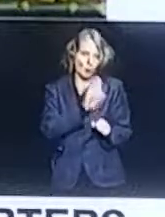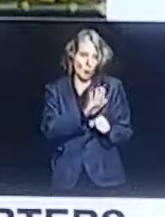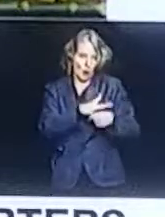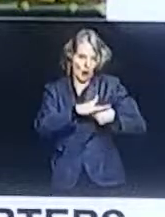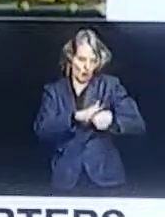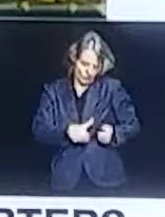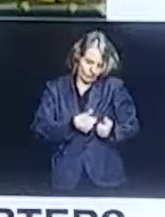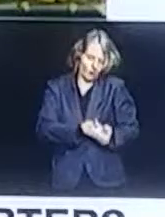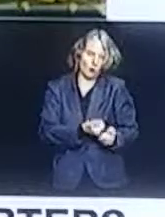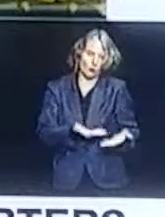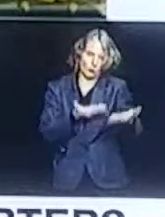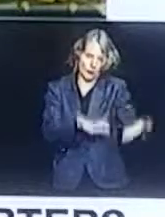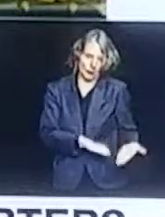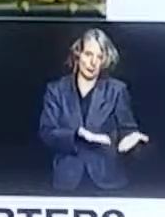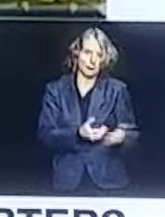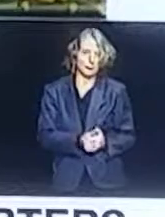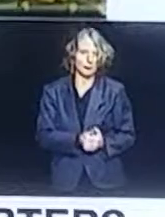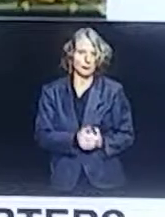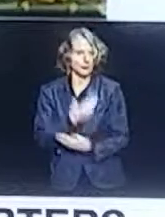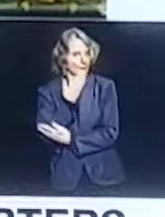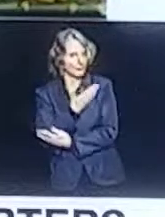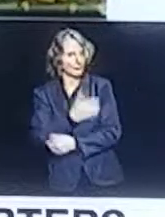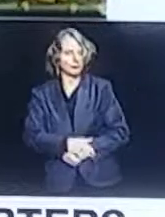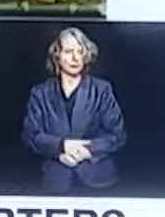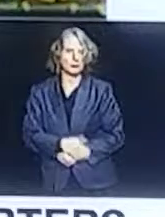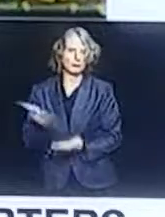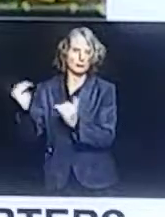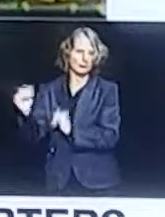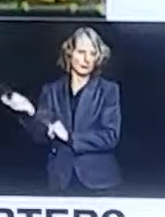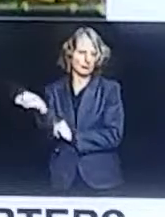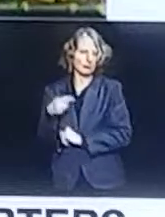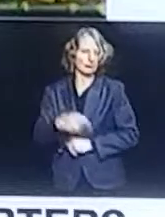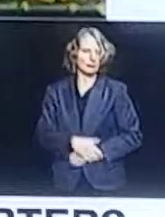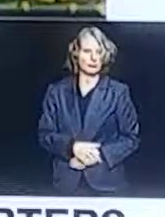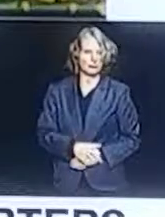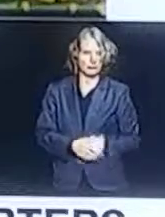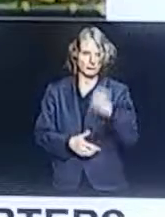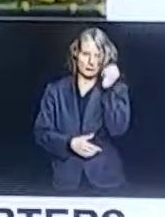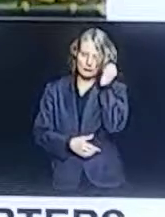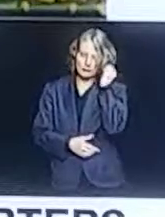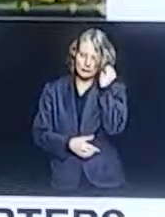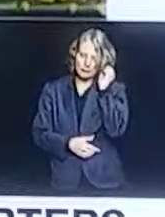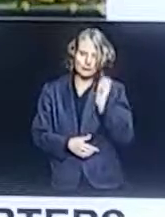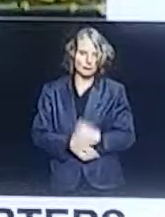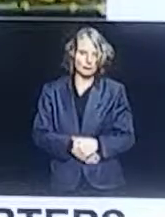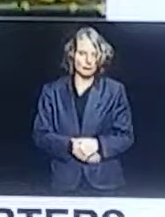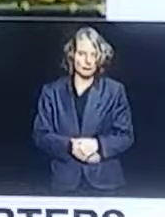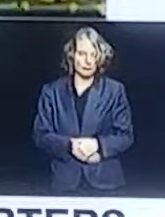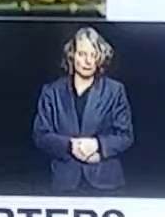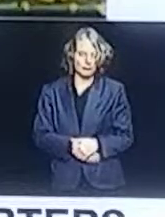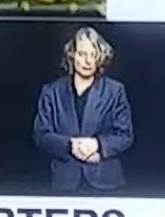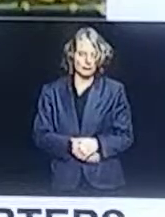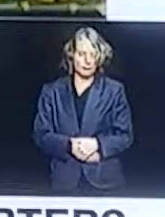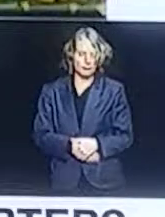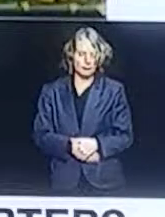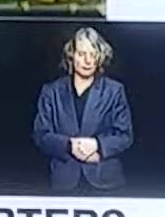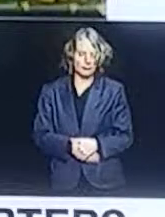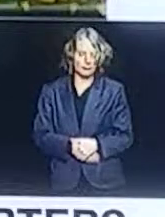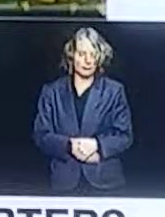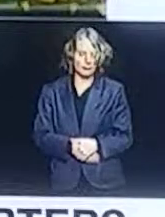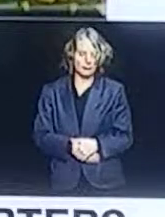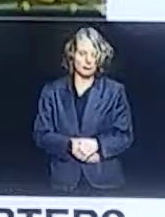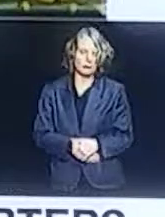health recommendations. Merci. Prochaine question. Après. Thank you. Merci. La question suivante est de